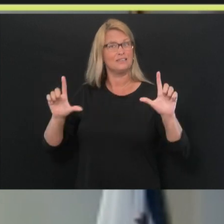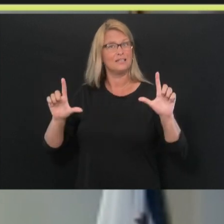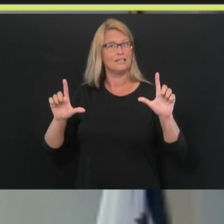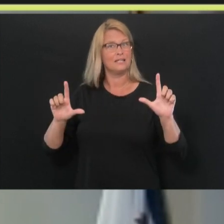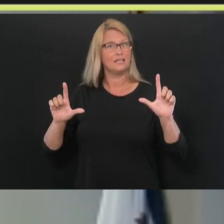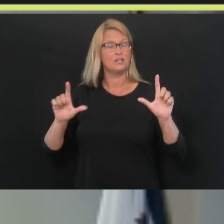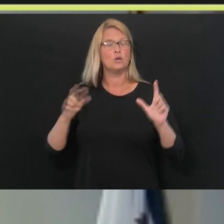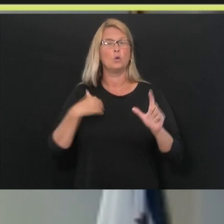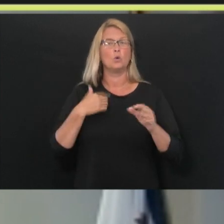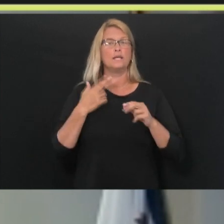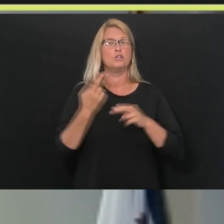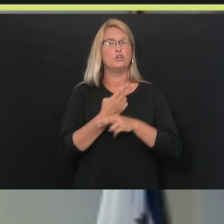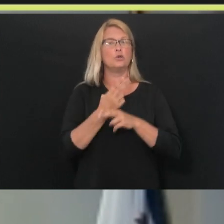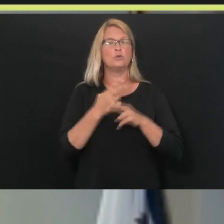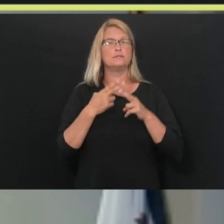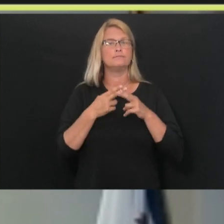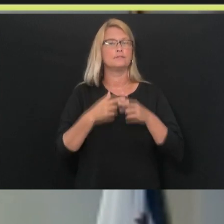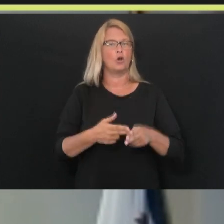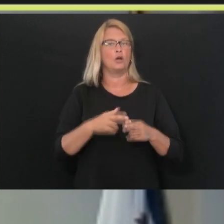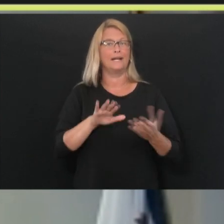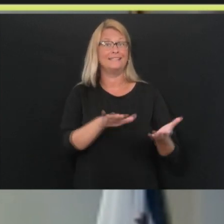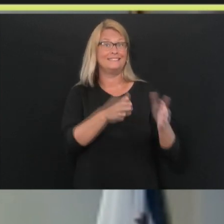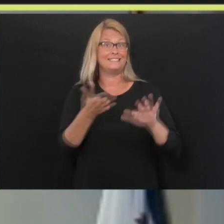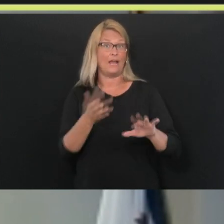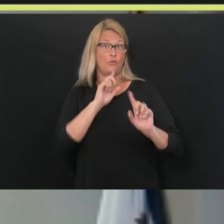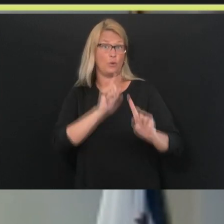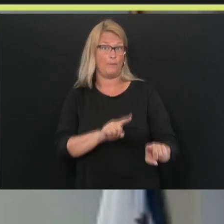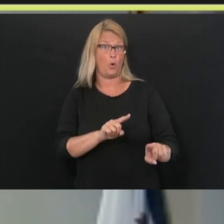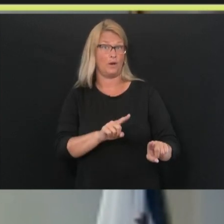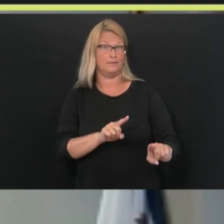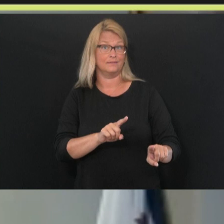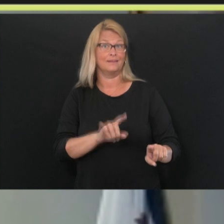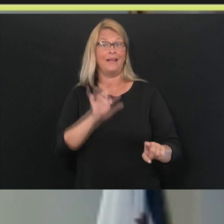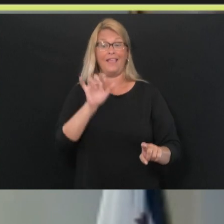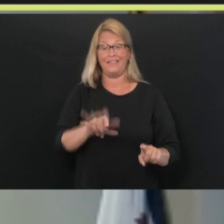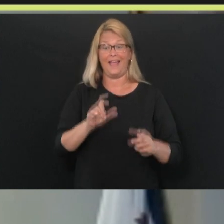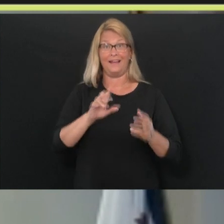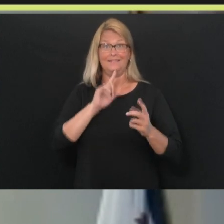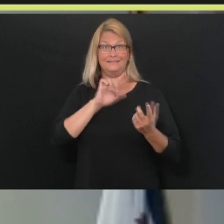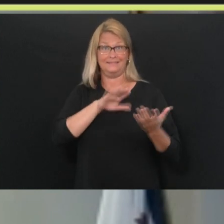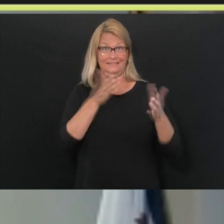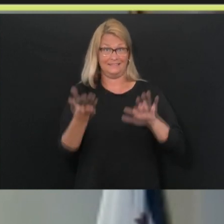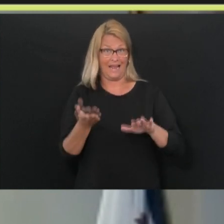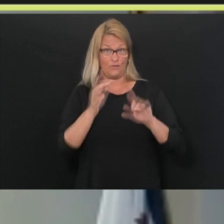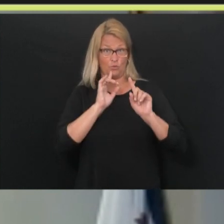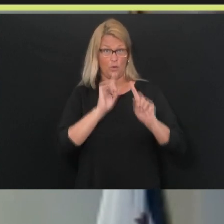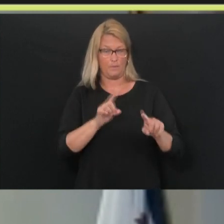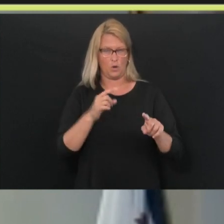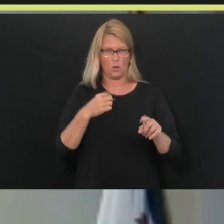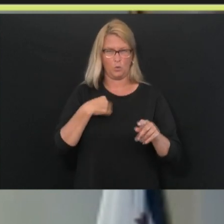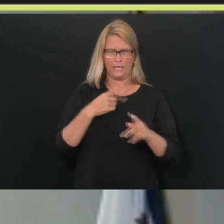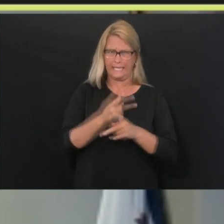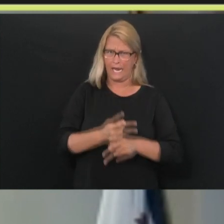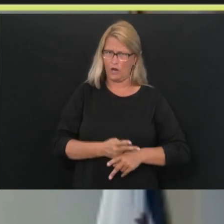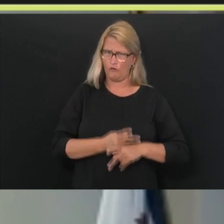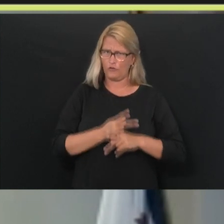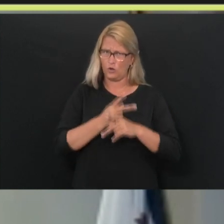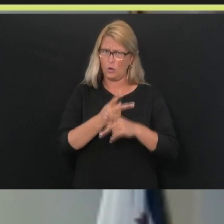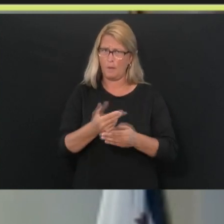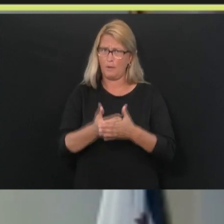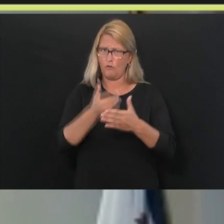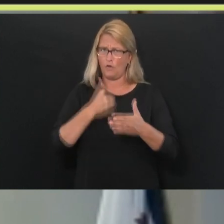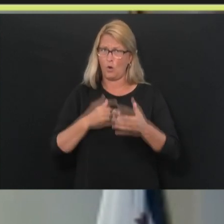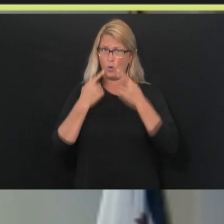we use something called a death report. That death report is what we use very carefully before we put things out there.